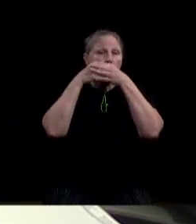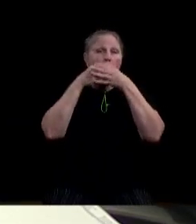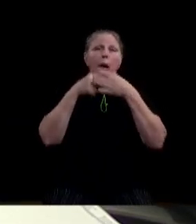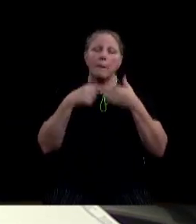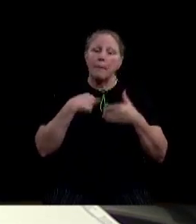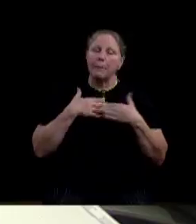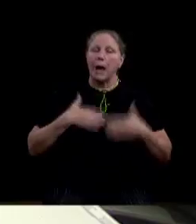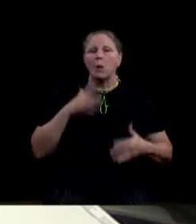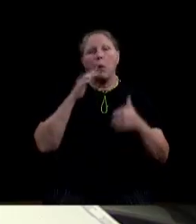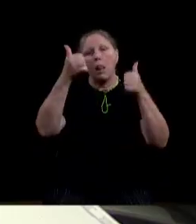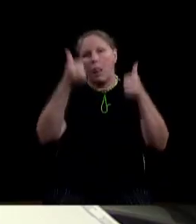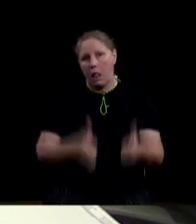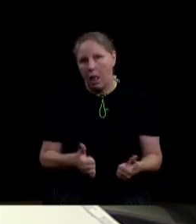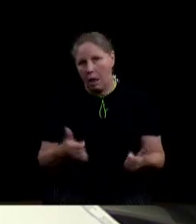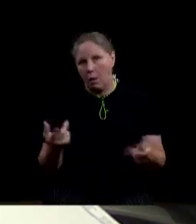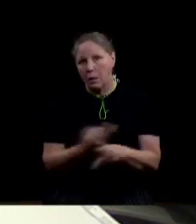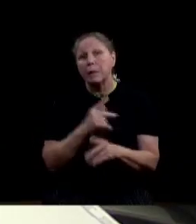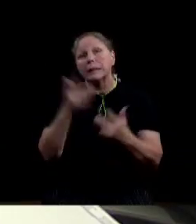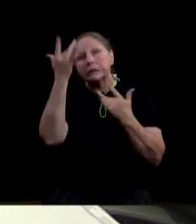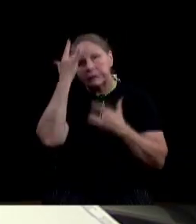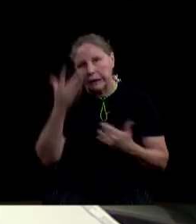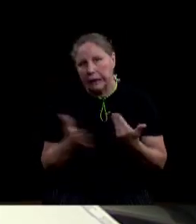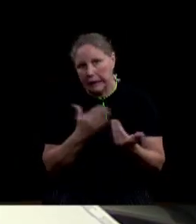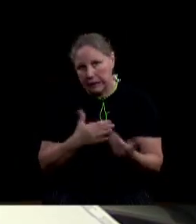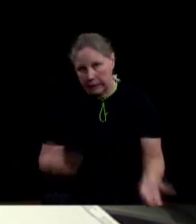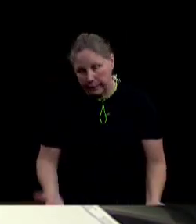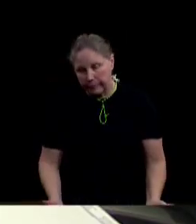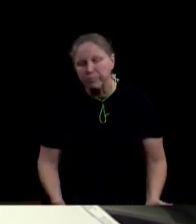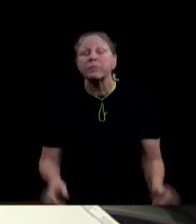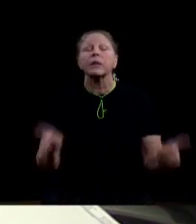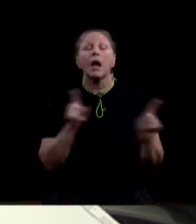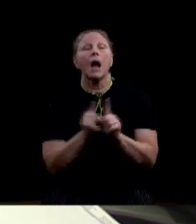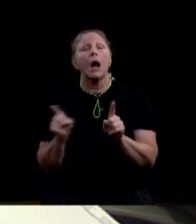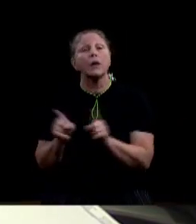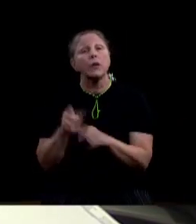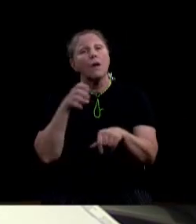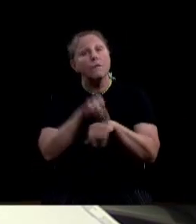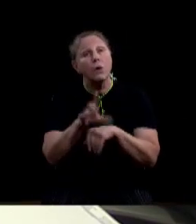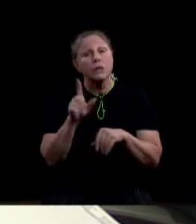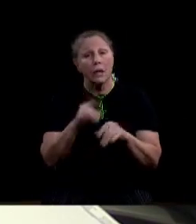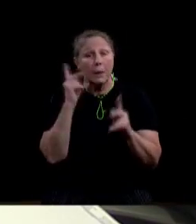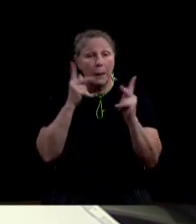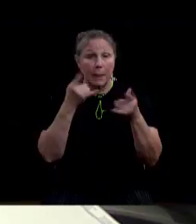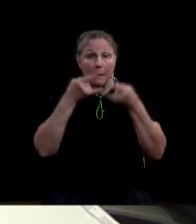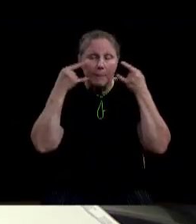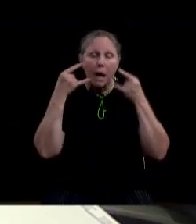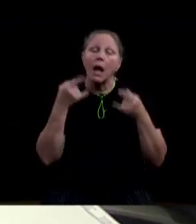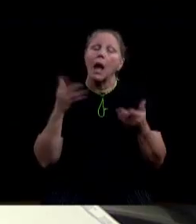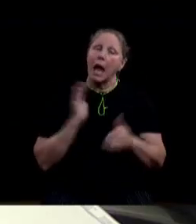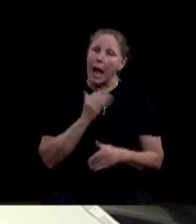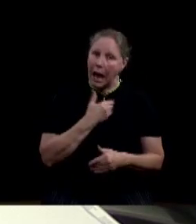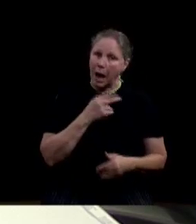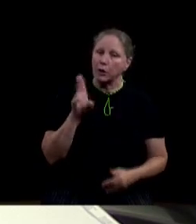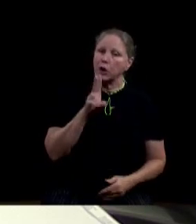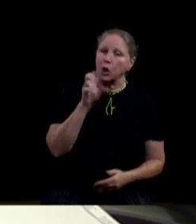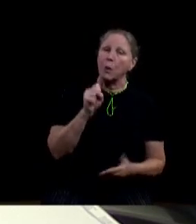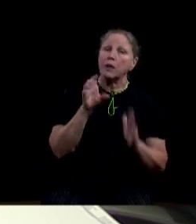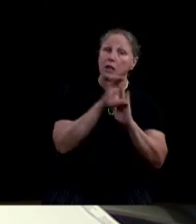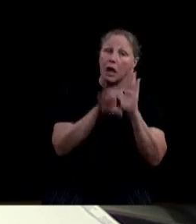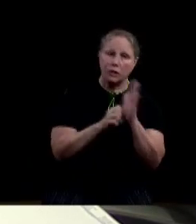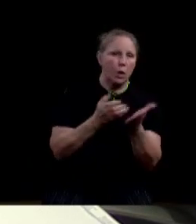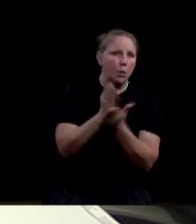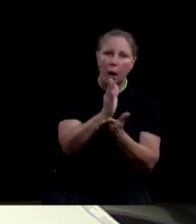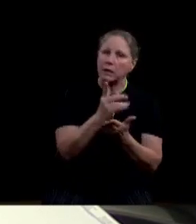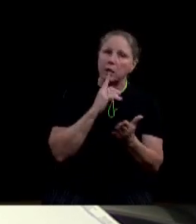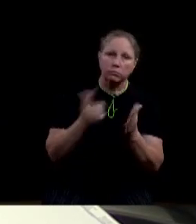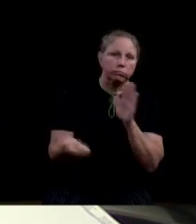Finally, I believe that forcing people to wear masks is a violation of our U.S. constitutional rights. The First Amendment gives us freedom of